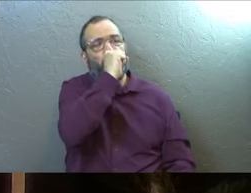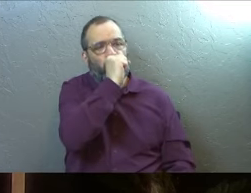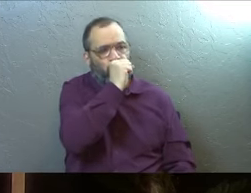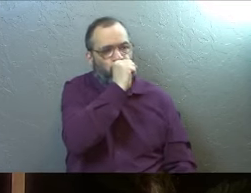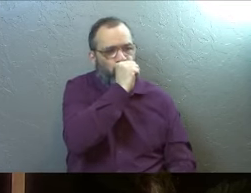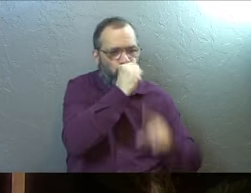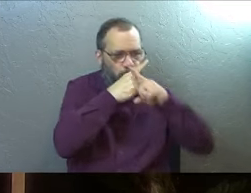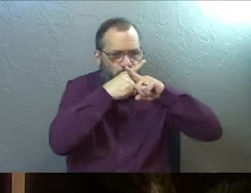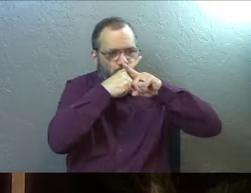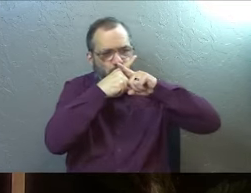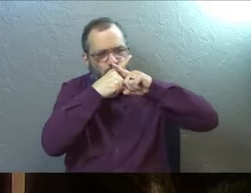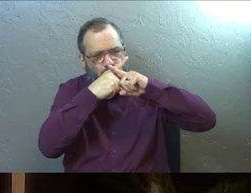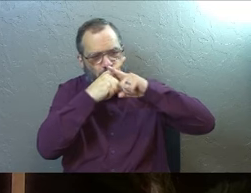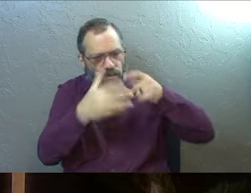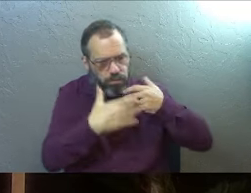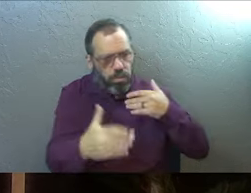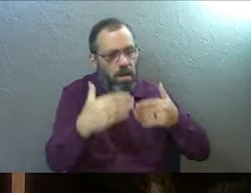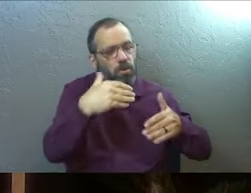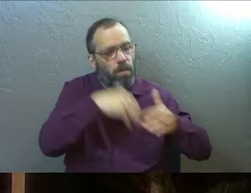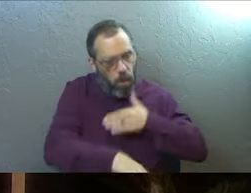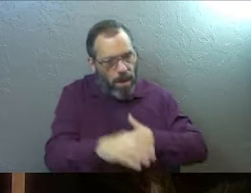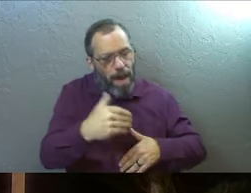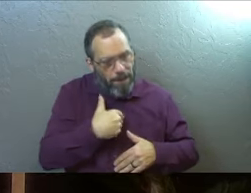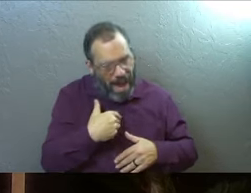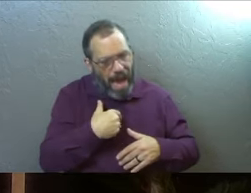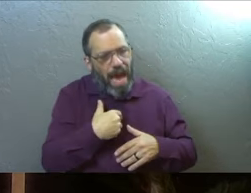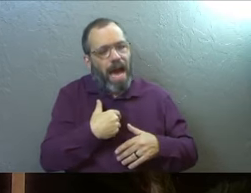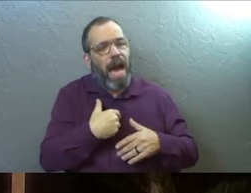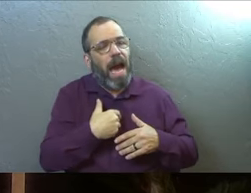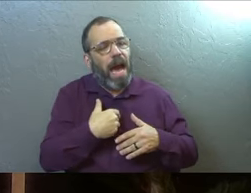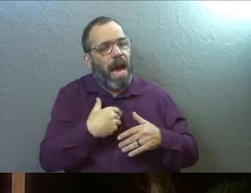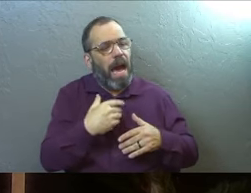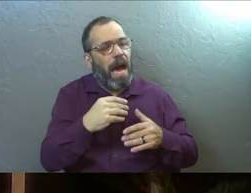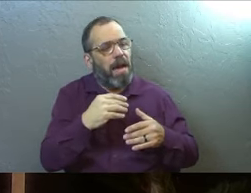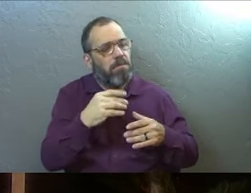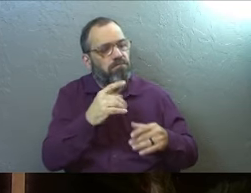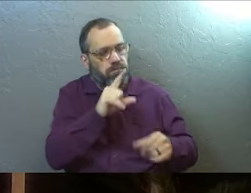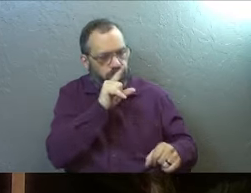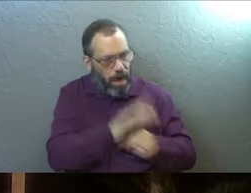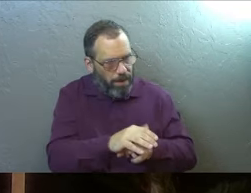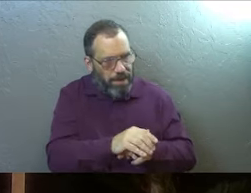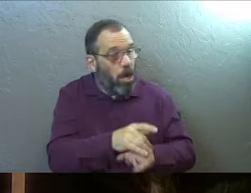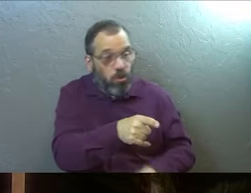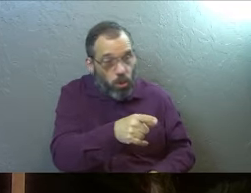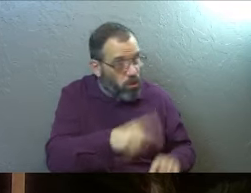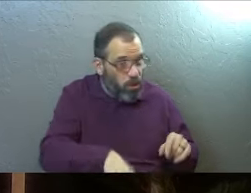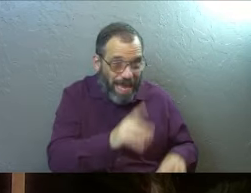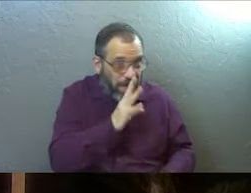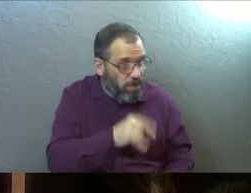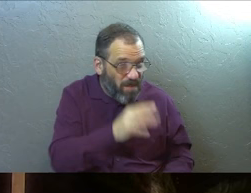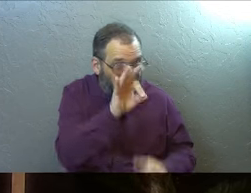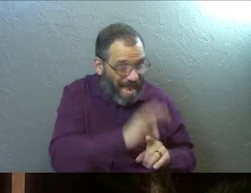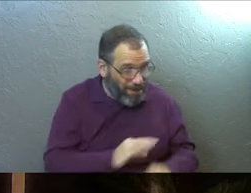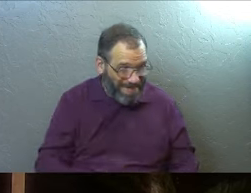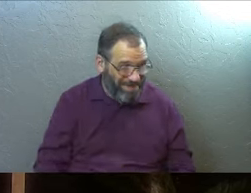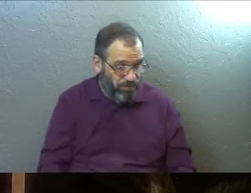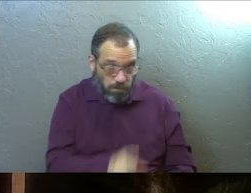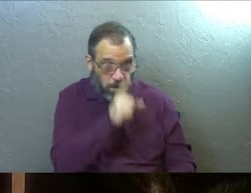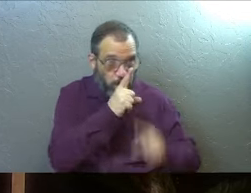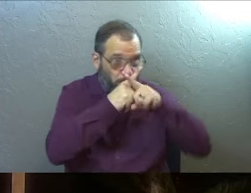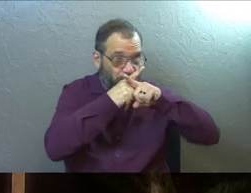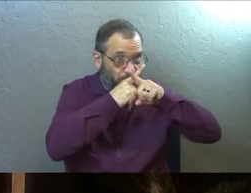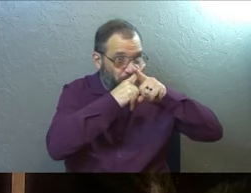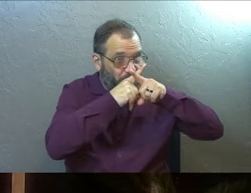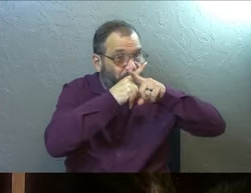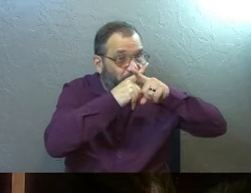the child is born, for my words will certainly be fulfilled at the proper time. So no talkie-talkie for you for 9 months.